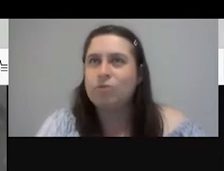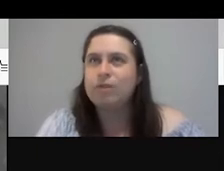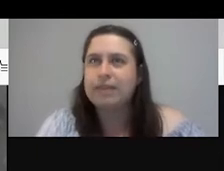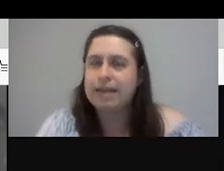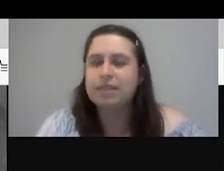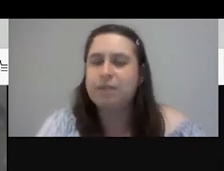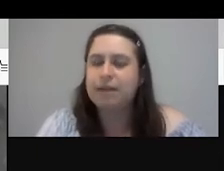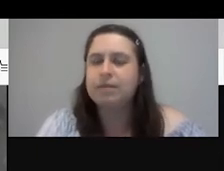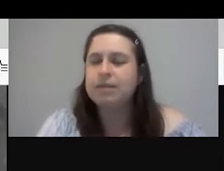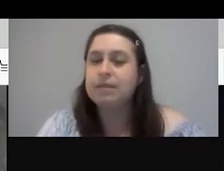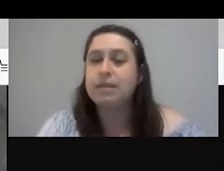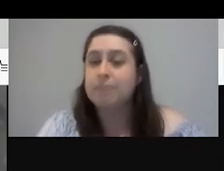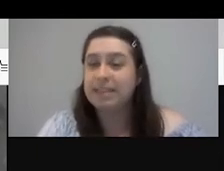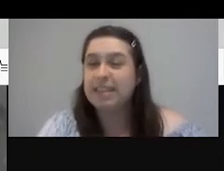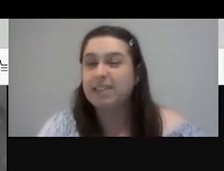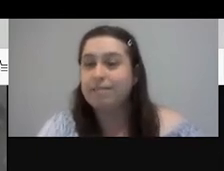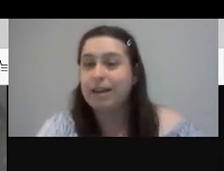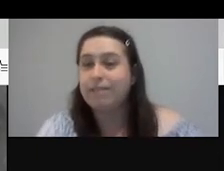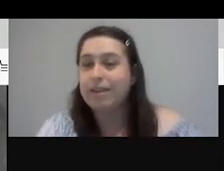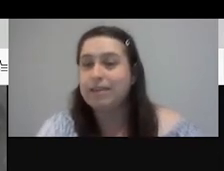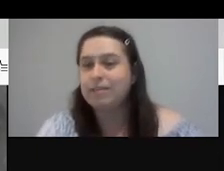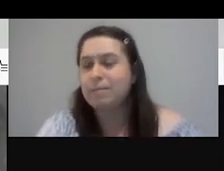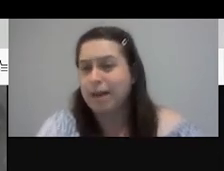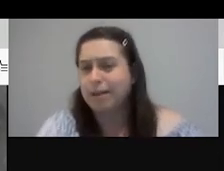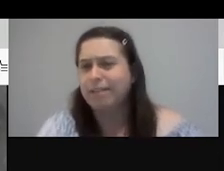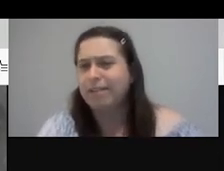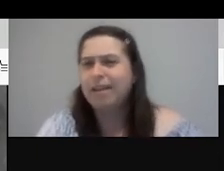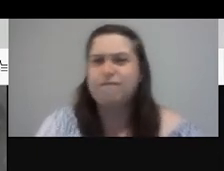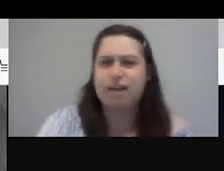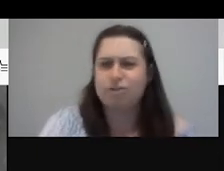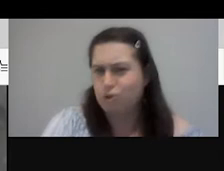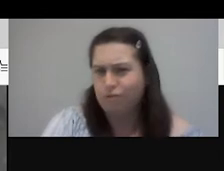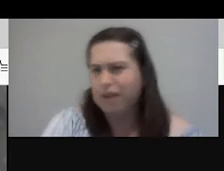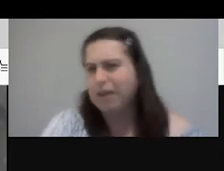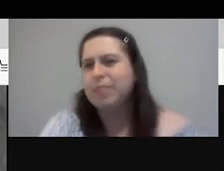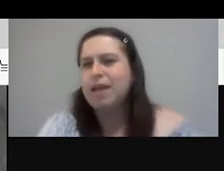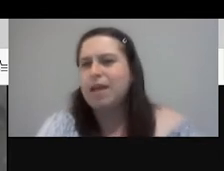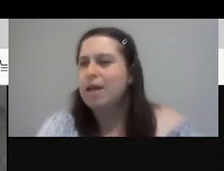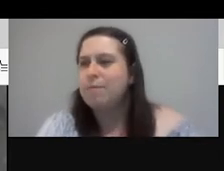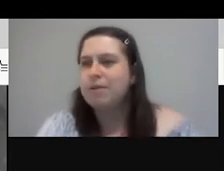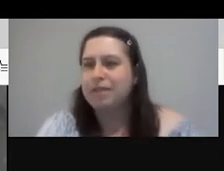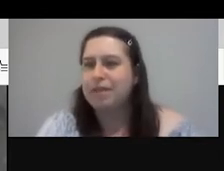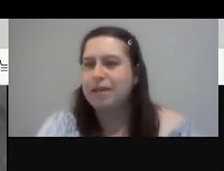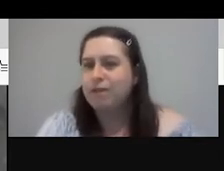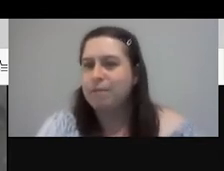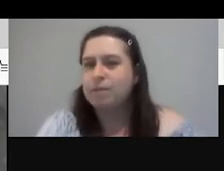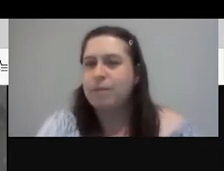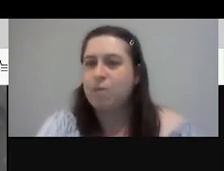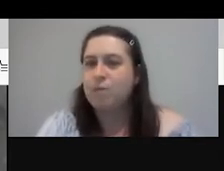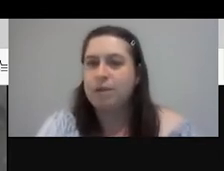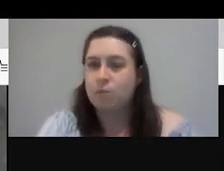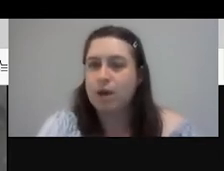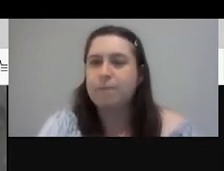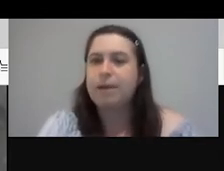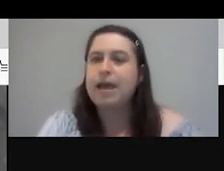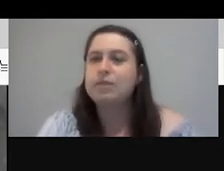women's stories tended to be limited to the domestic gallery. There's the Mangle, the First Hoover, but nothing very much about